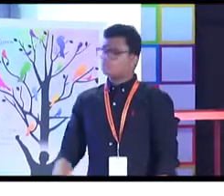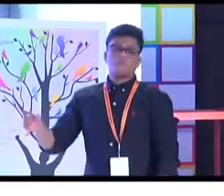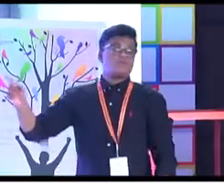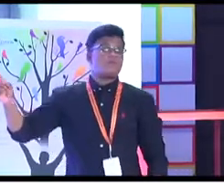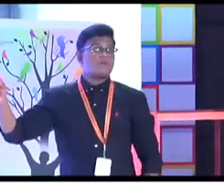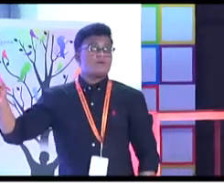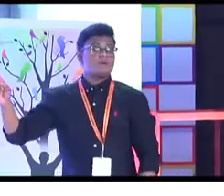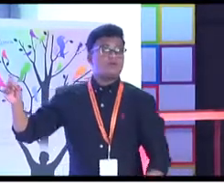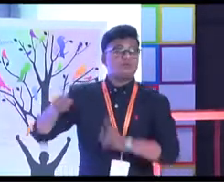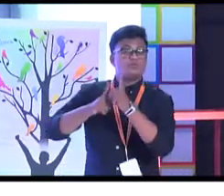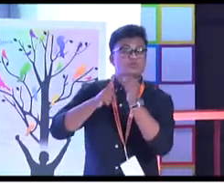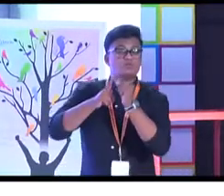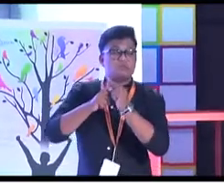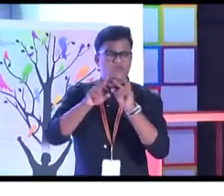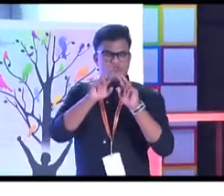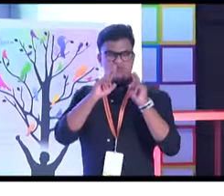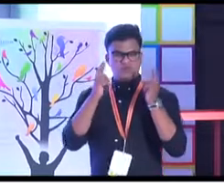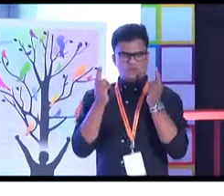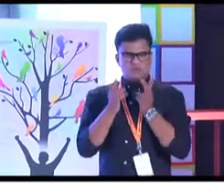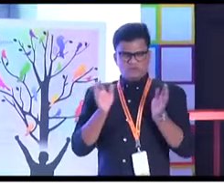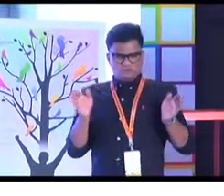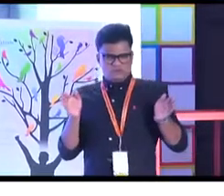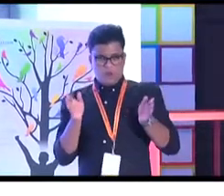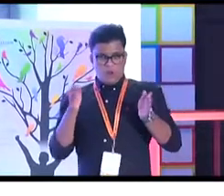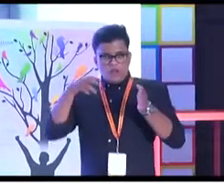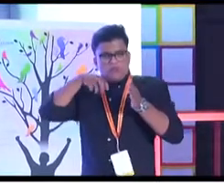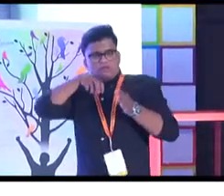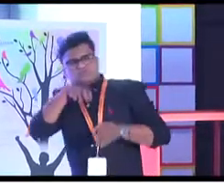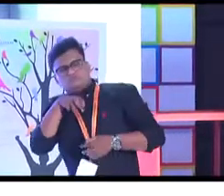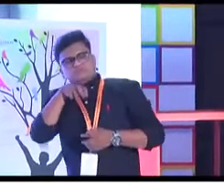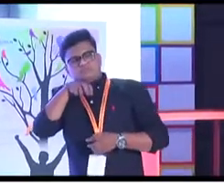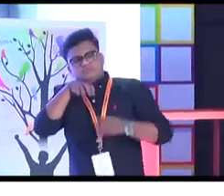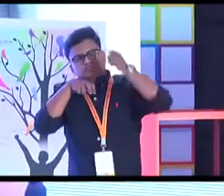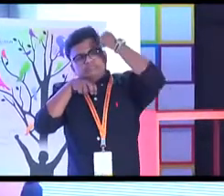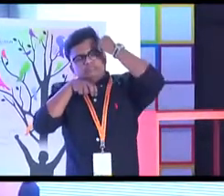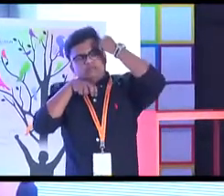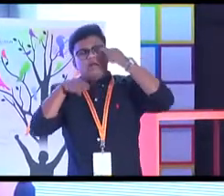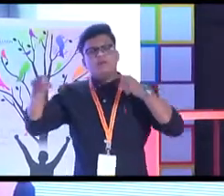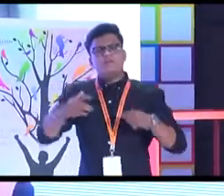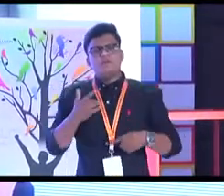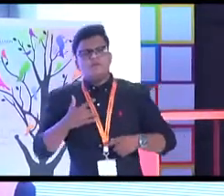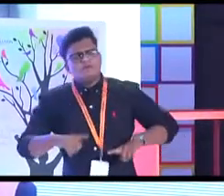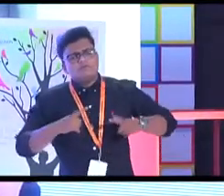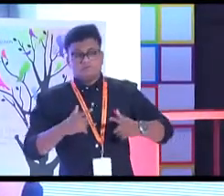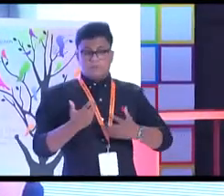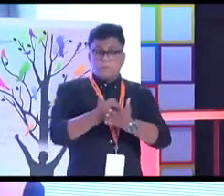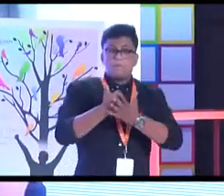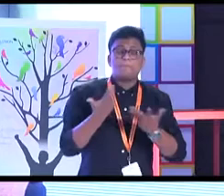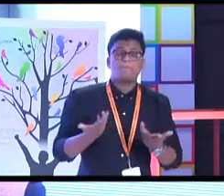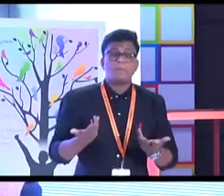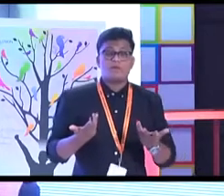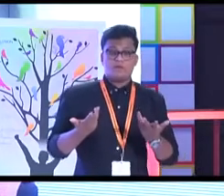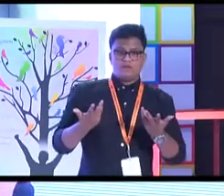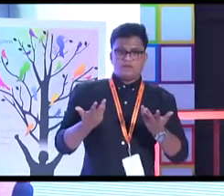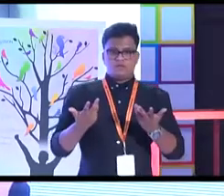room, life gave me so many lessons. From 2009 to 2015, I was confined